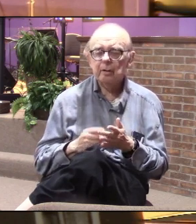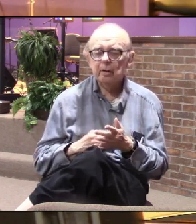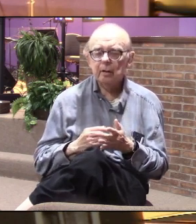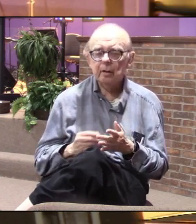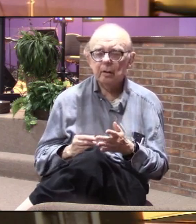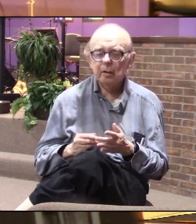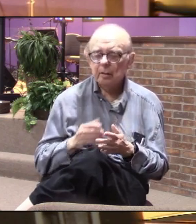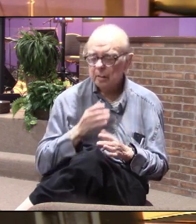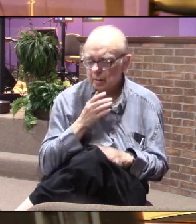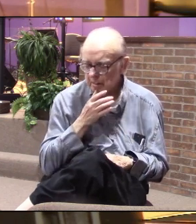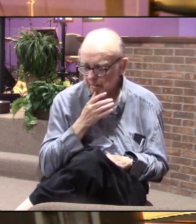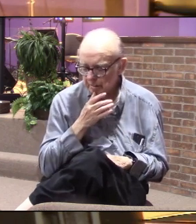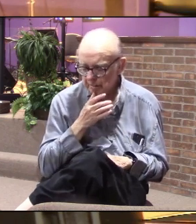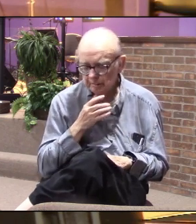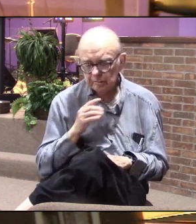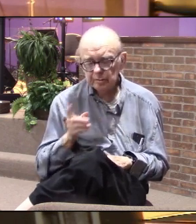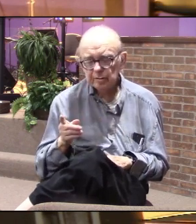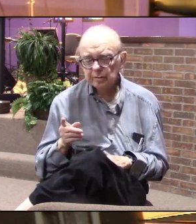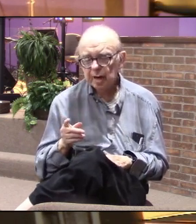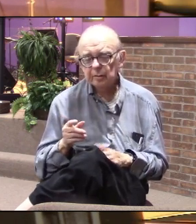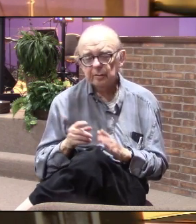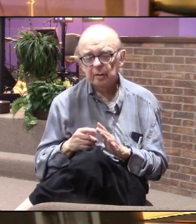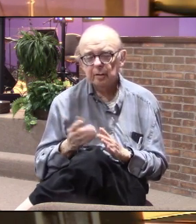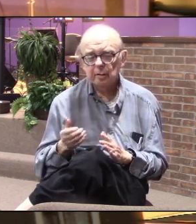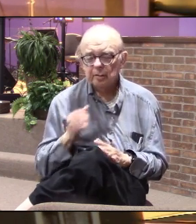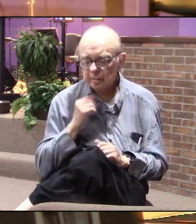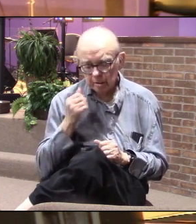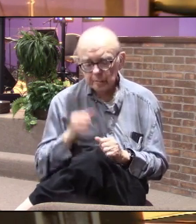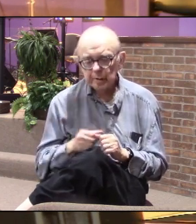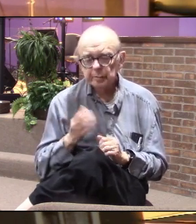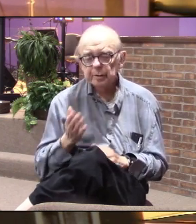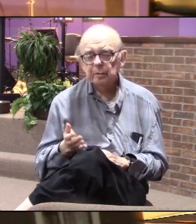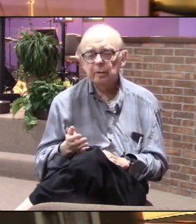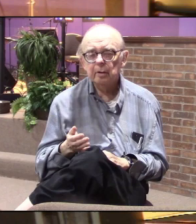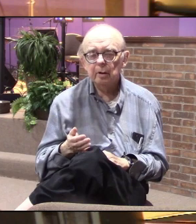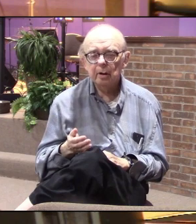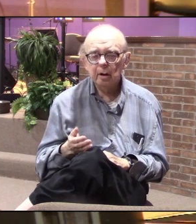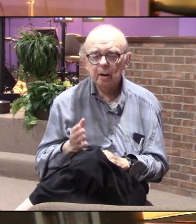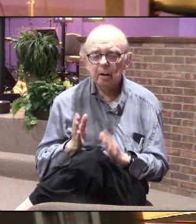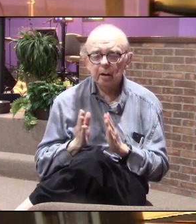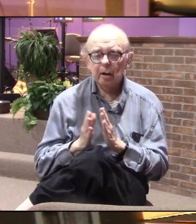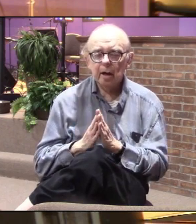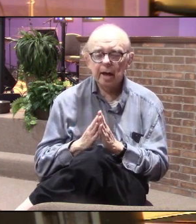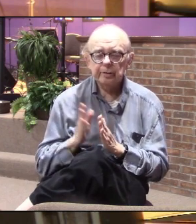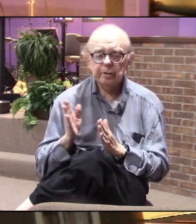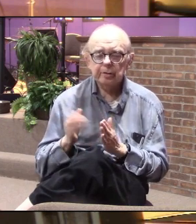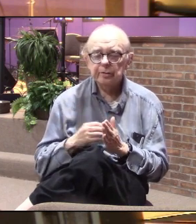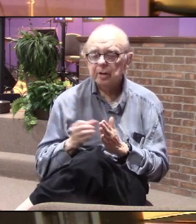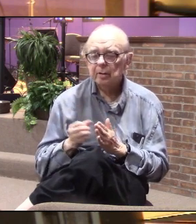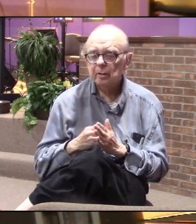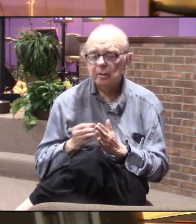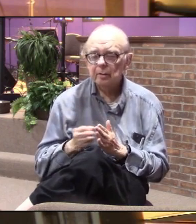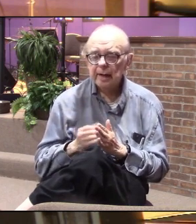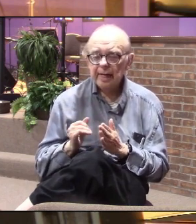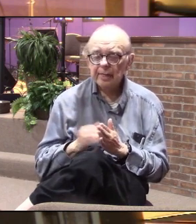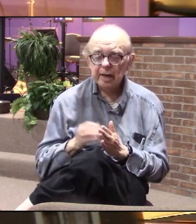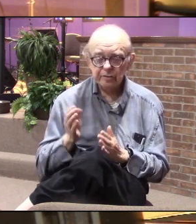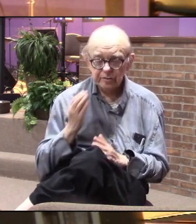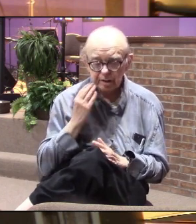she'll go off on a minute, won't remember you. Ask her to sing a song that she